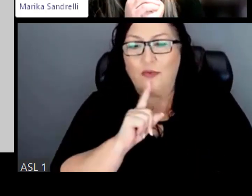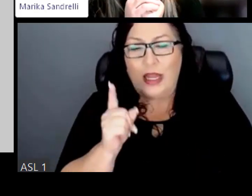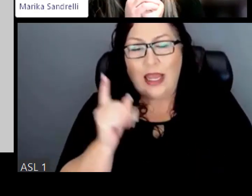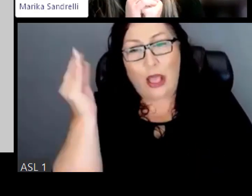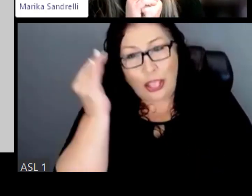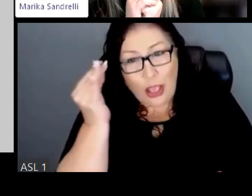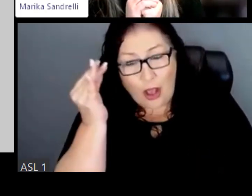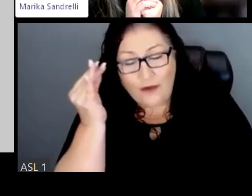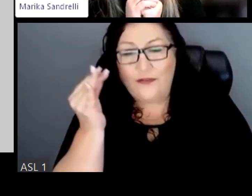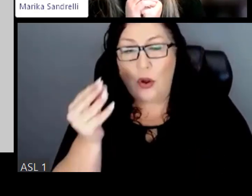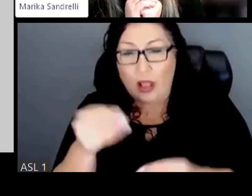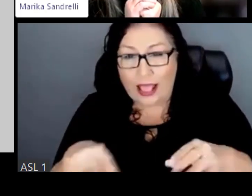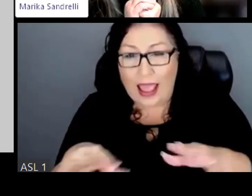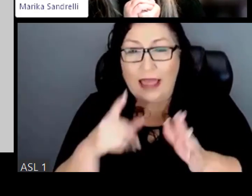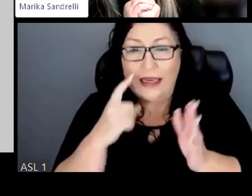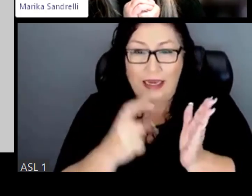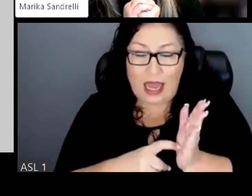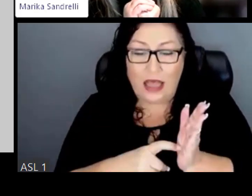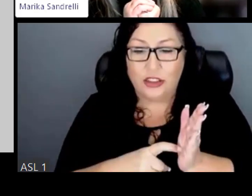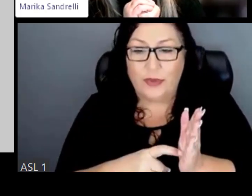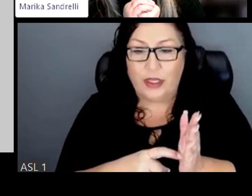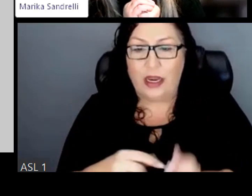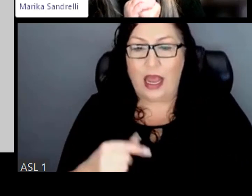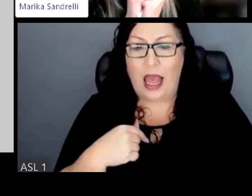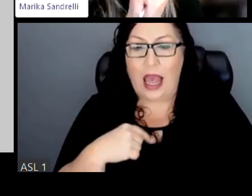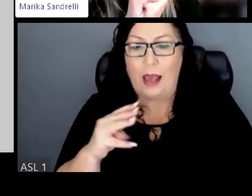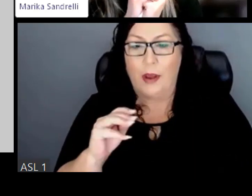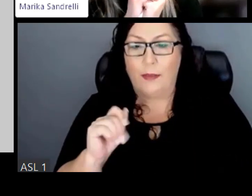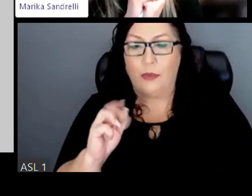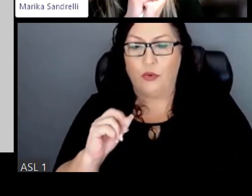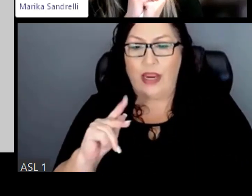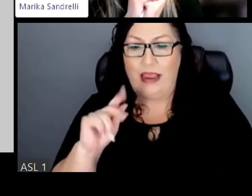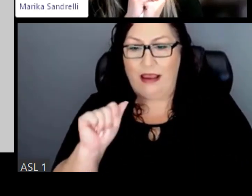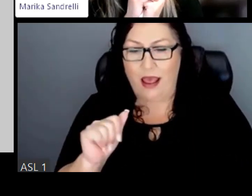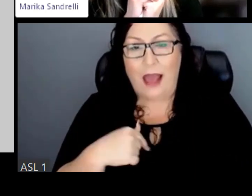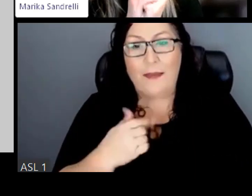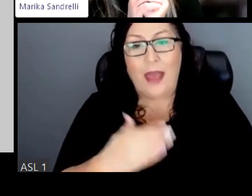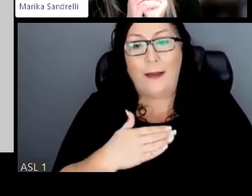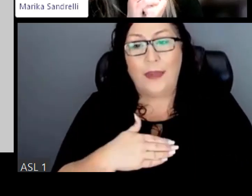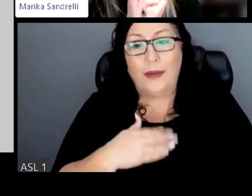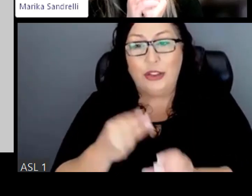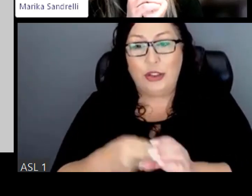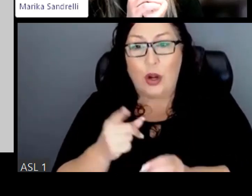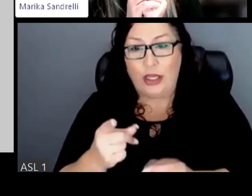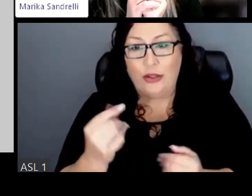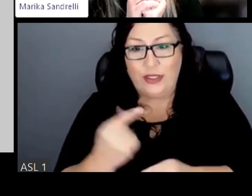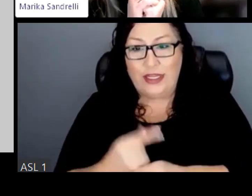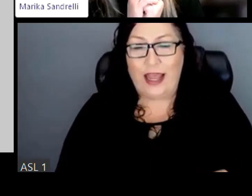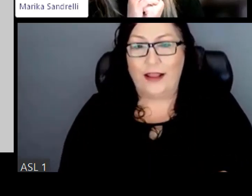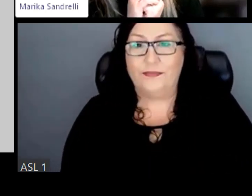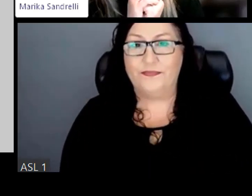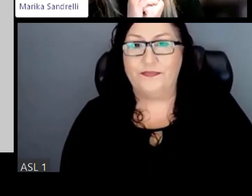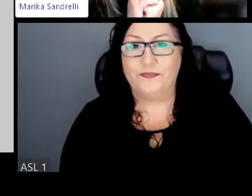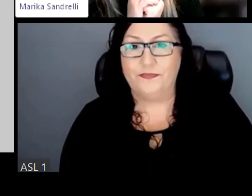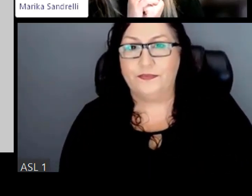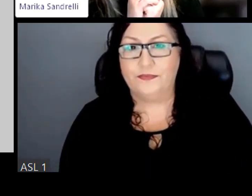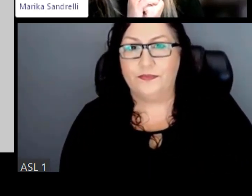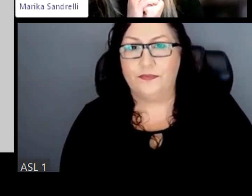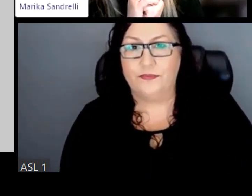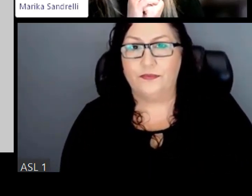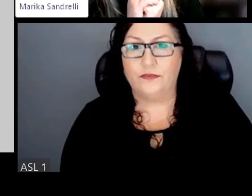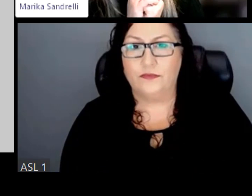and such a thoughtful land acknowledgement. I'm Marika, and I'm happy to be joining you